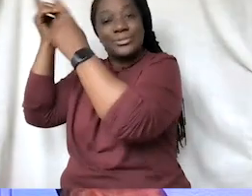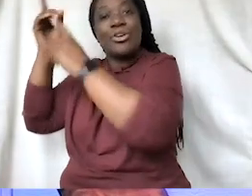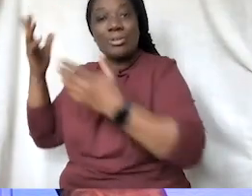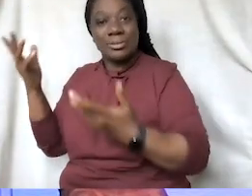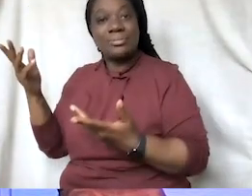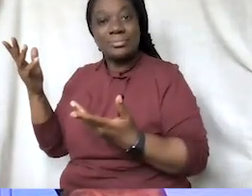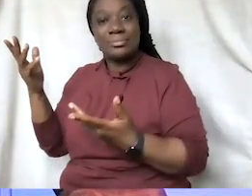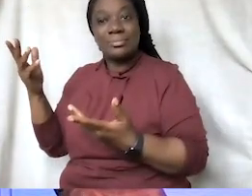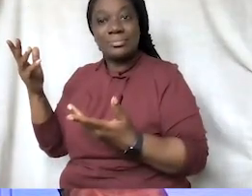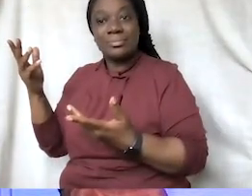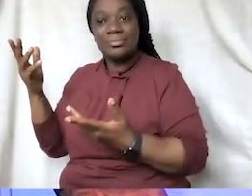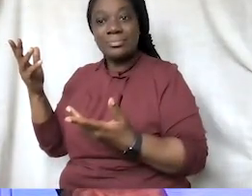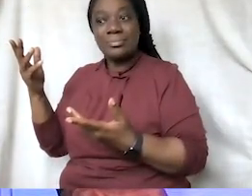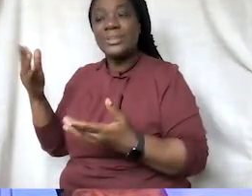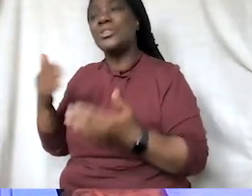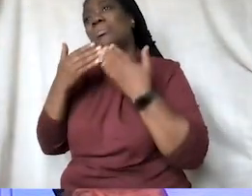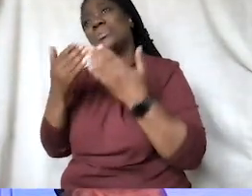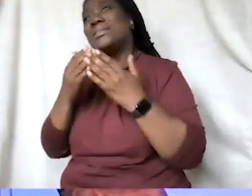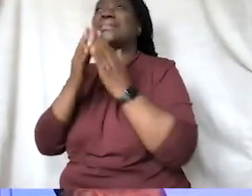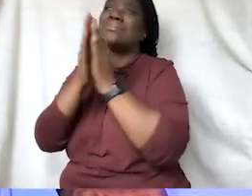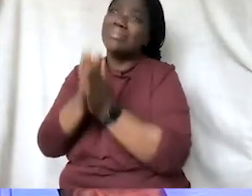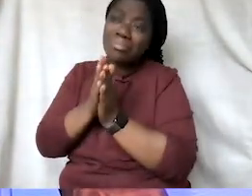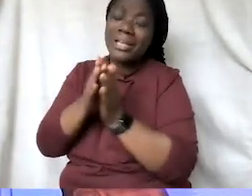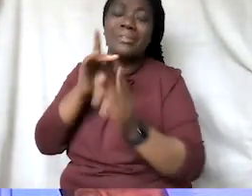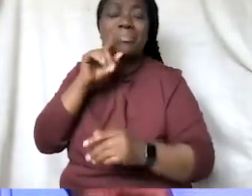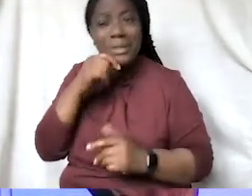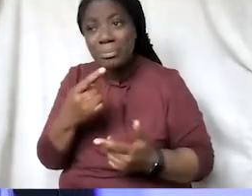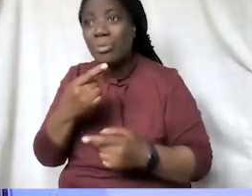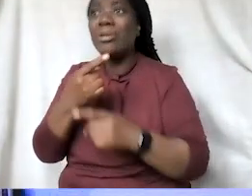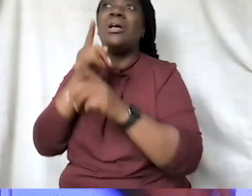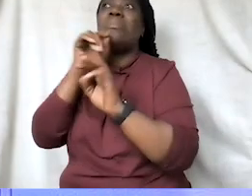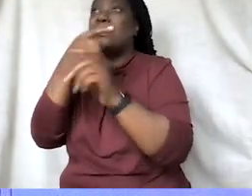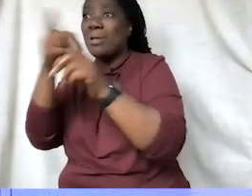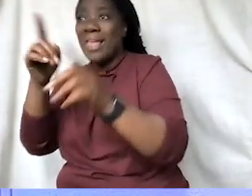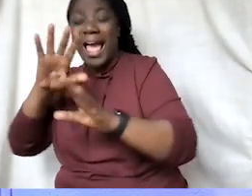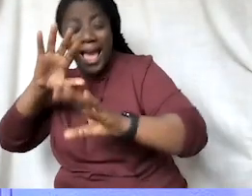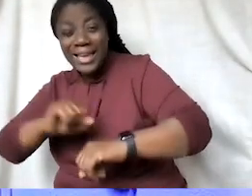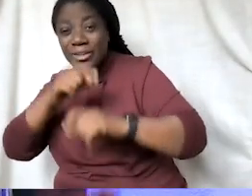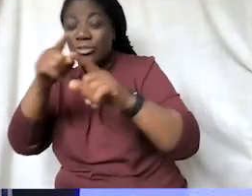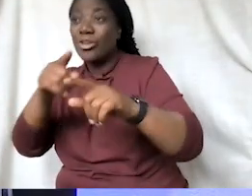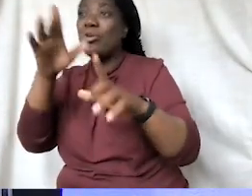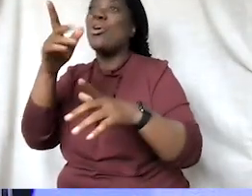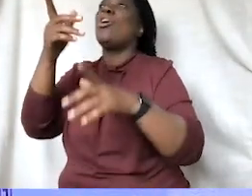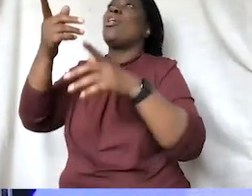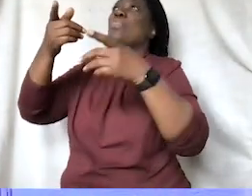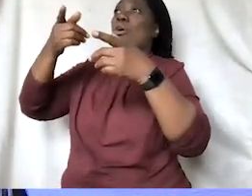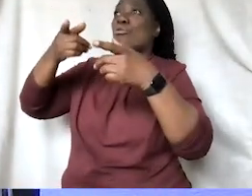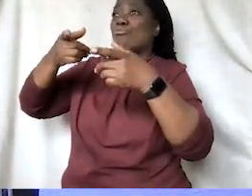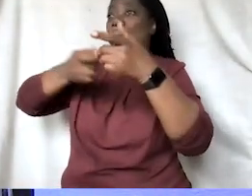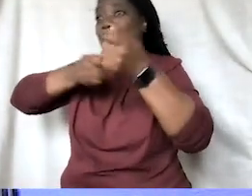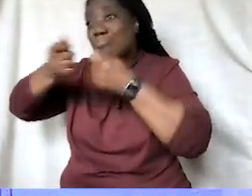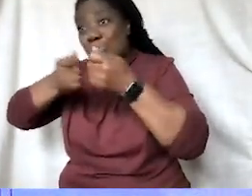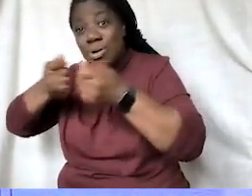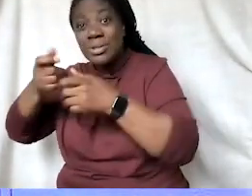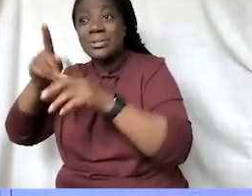people. Pray for those who hate you. Pray for your children. Pray for the rulers of our country. We need to